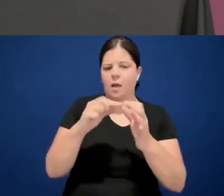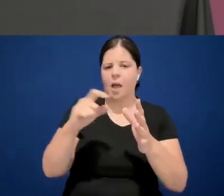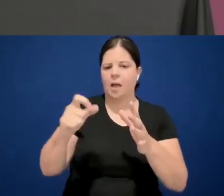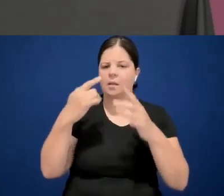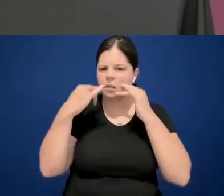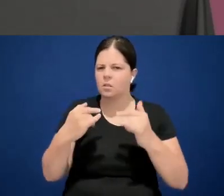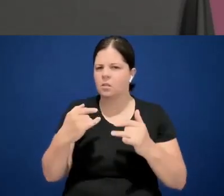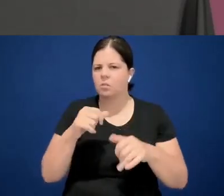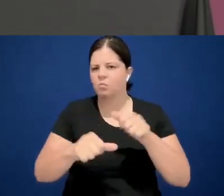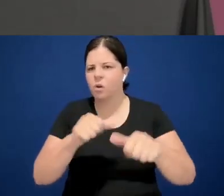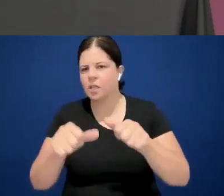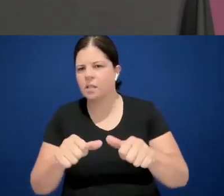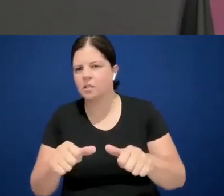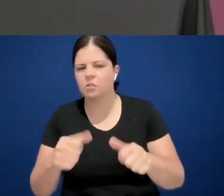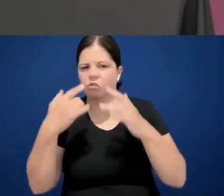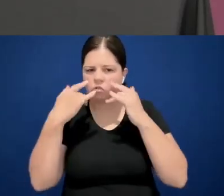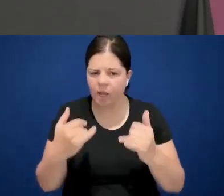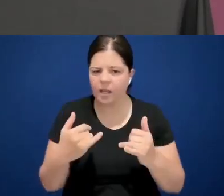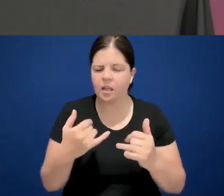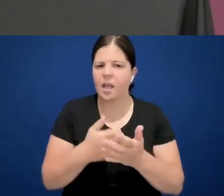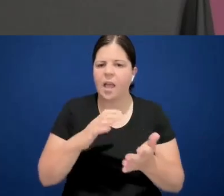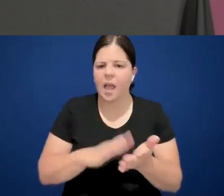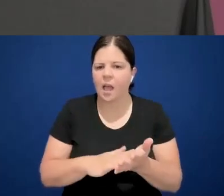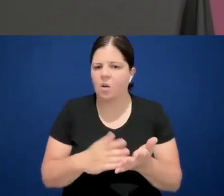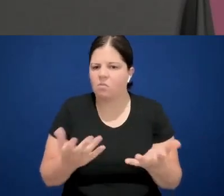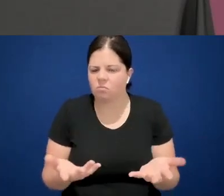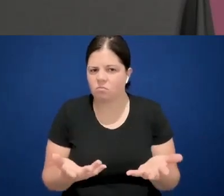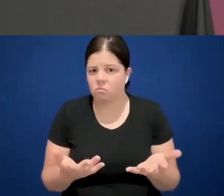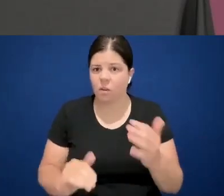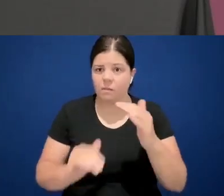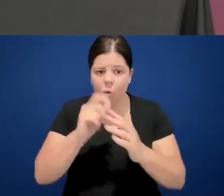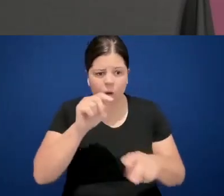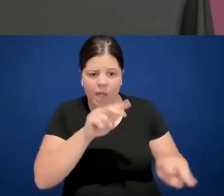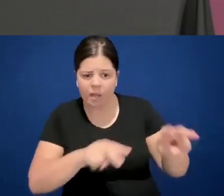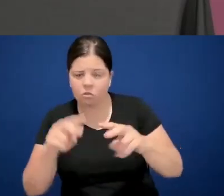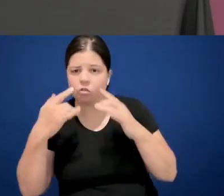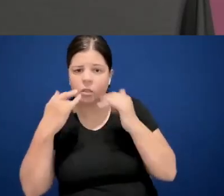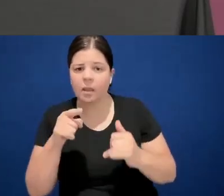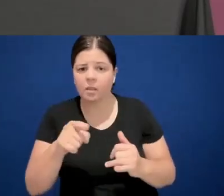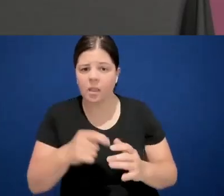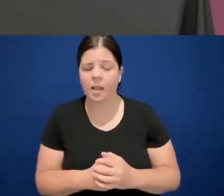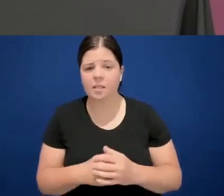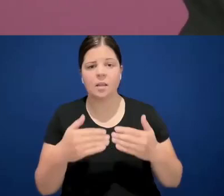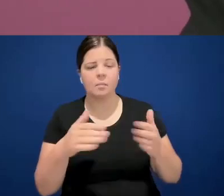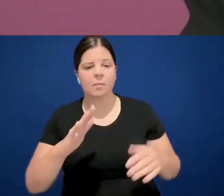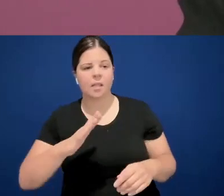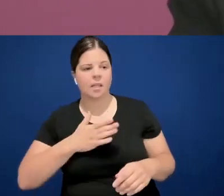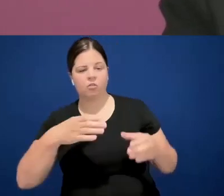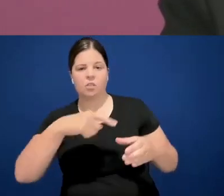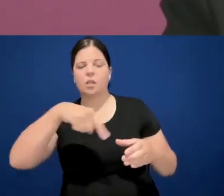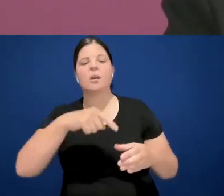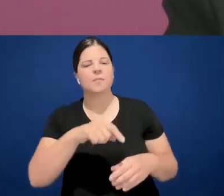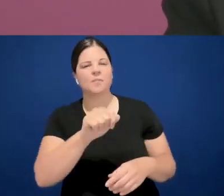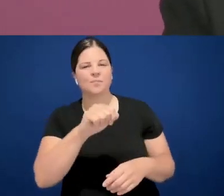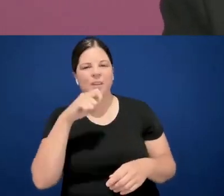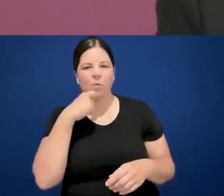is transparency in the public interest? Okay. Yeah, it is. I'll take it as the